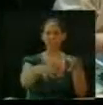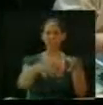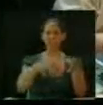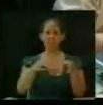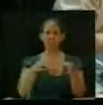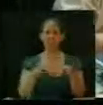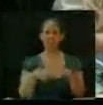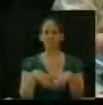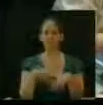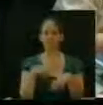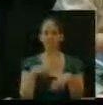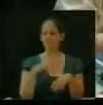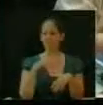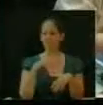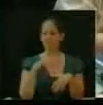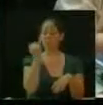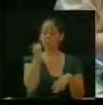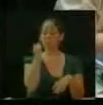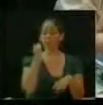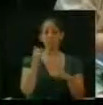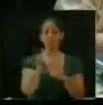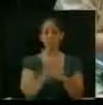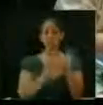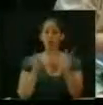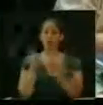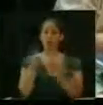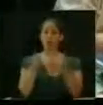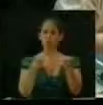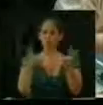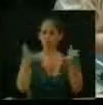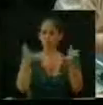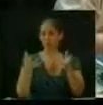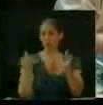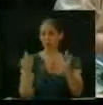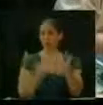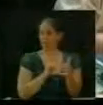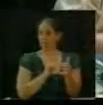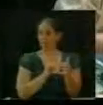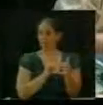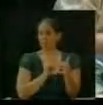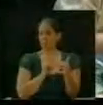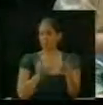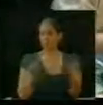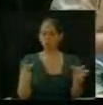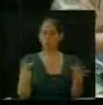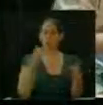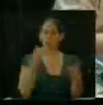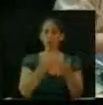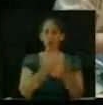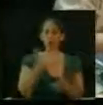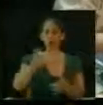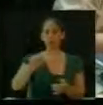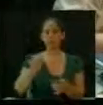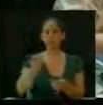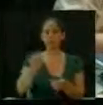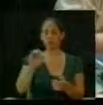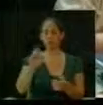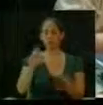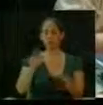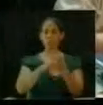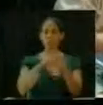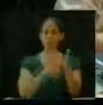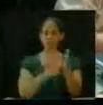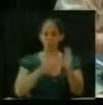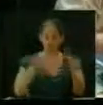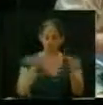walk and chew gum at the same time. If the law director wants us to compile good ethics codes and send them over to the commission, great. That